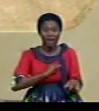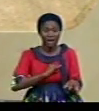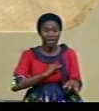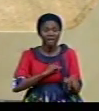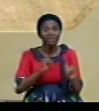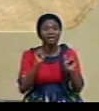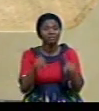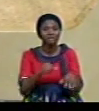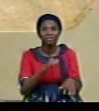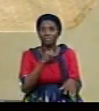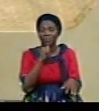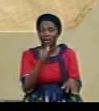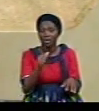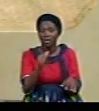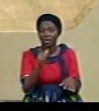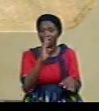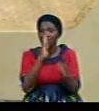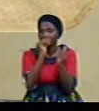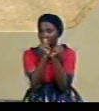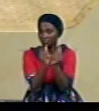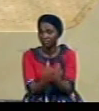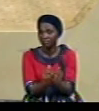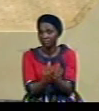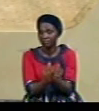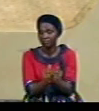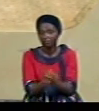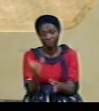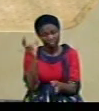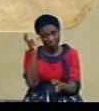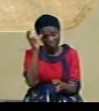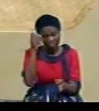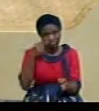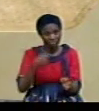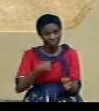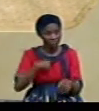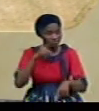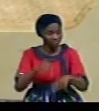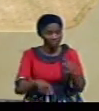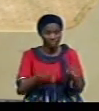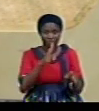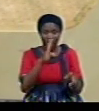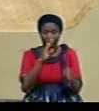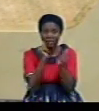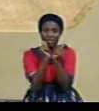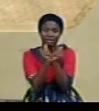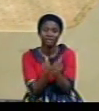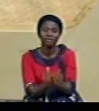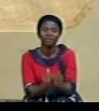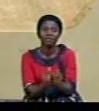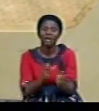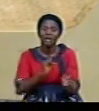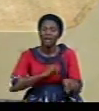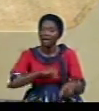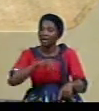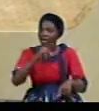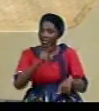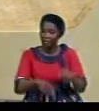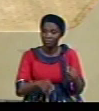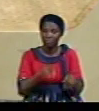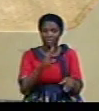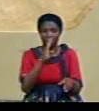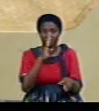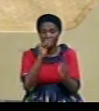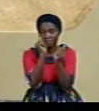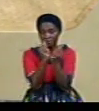I cannot be bound Satan I cannot be bound I cannot